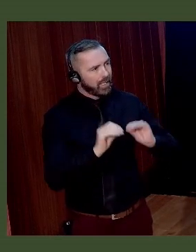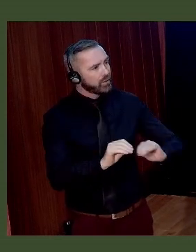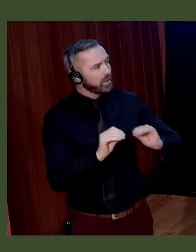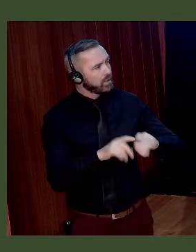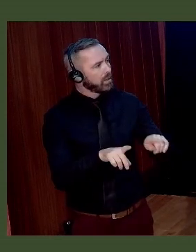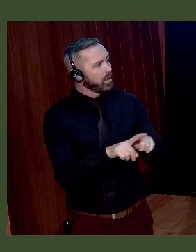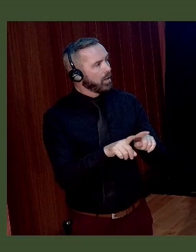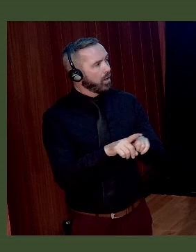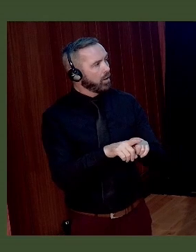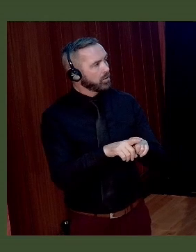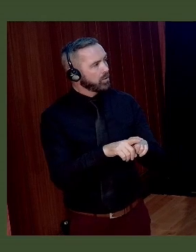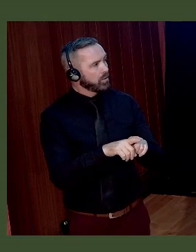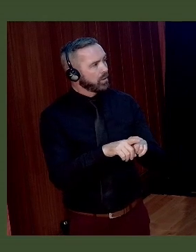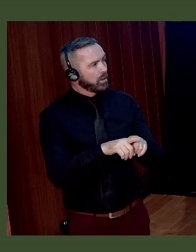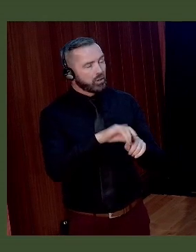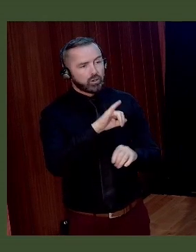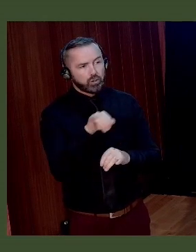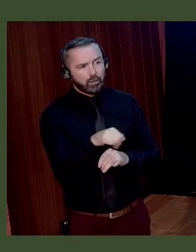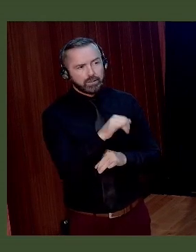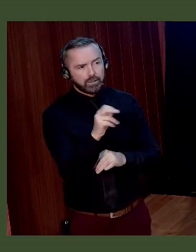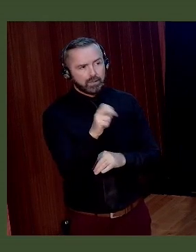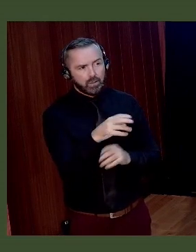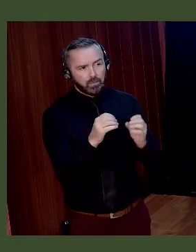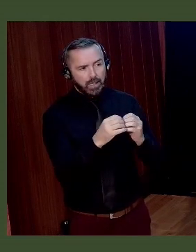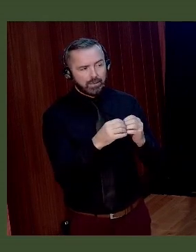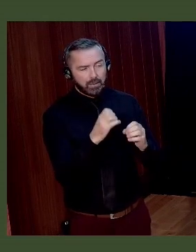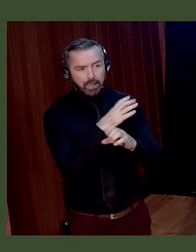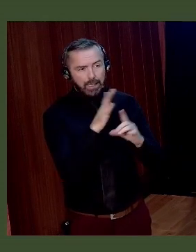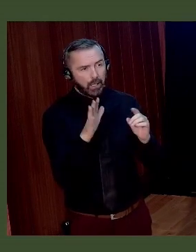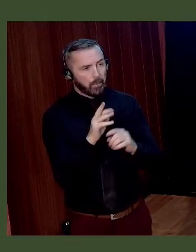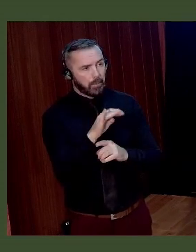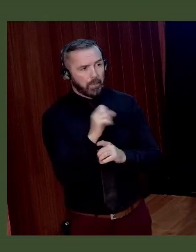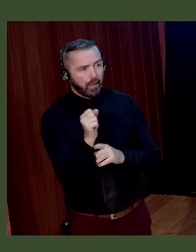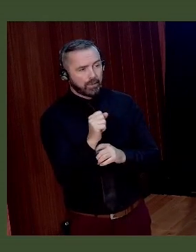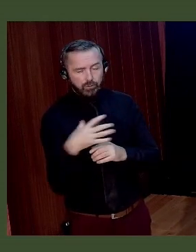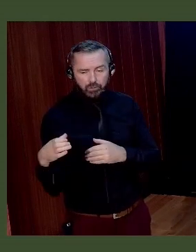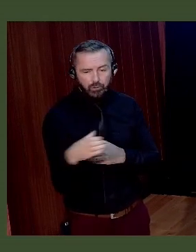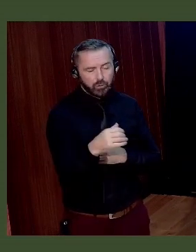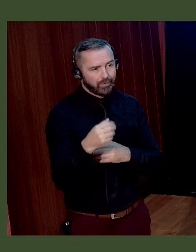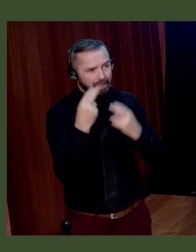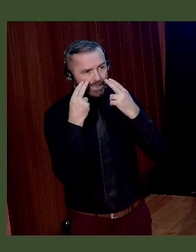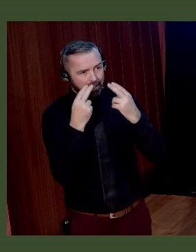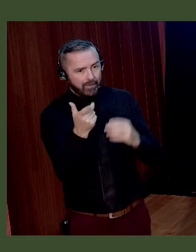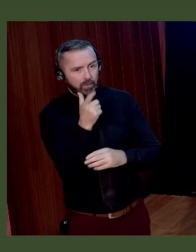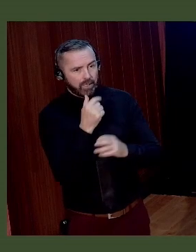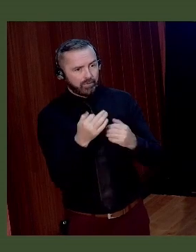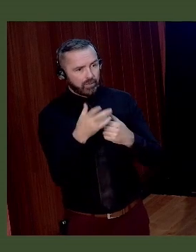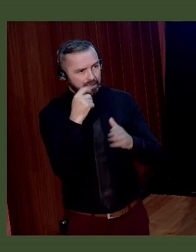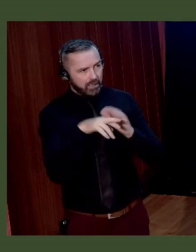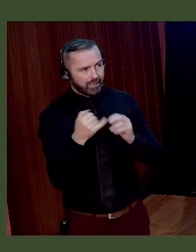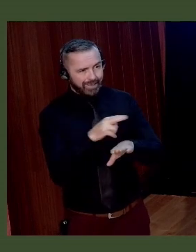Also, Nola C. Johnson has noted that there was a clear geographical bias in recruiting native speakers from the Gaeltacht as teachers in the